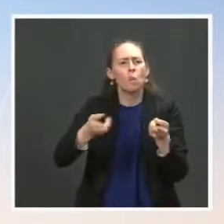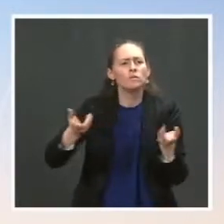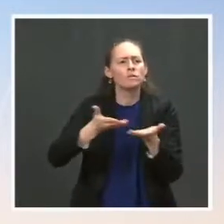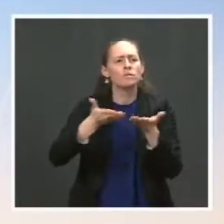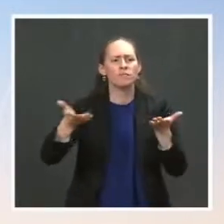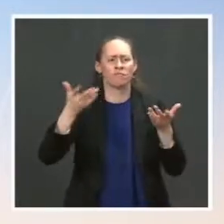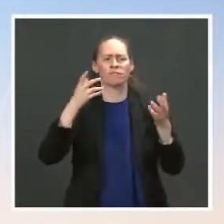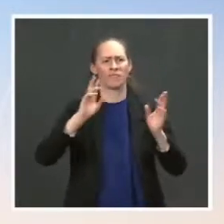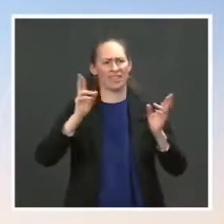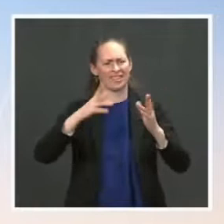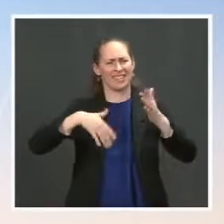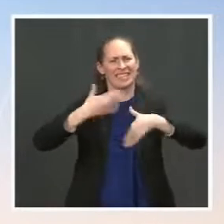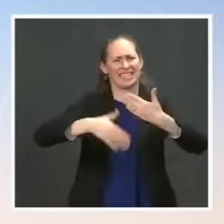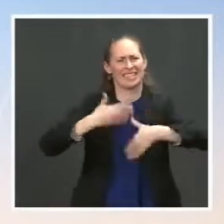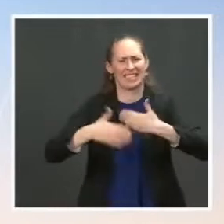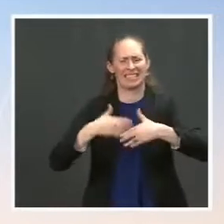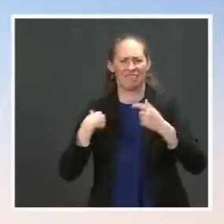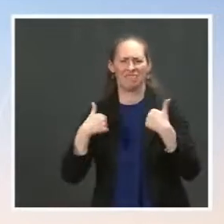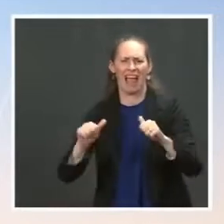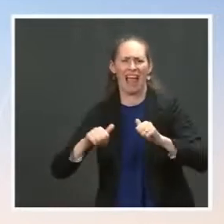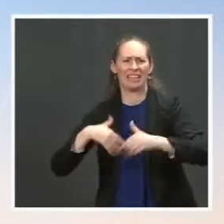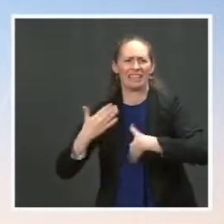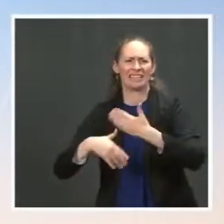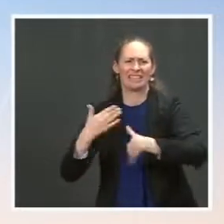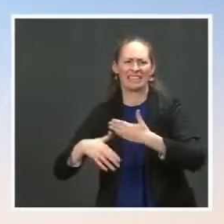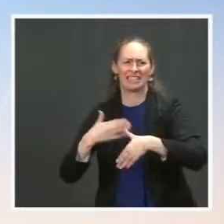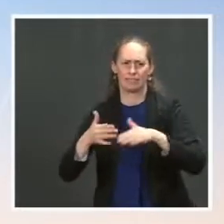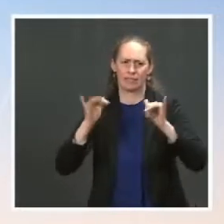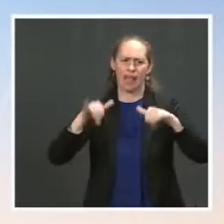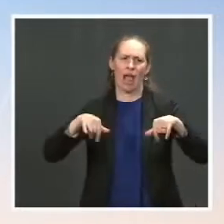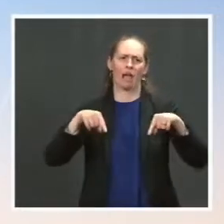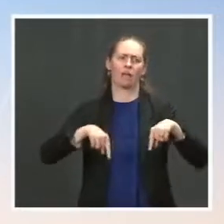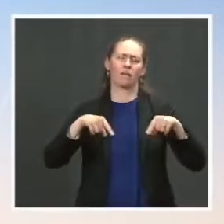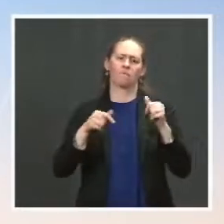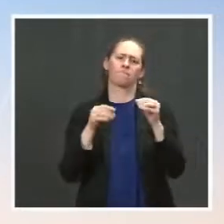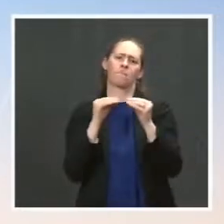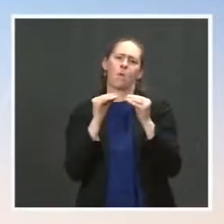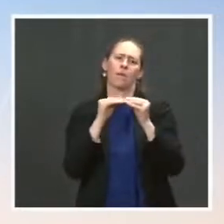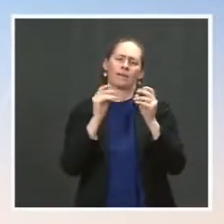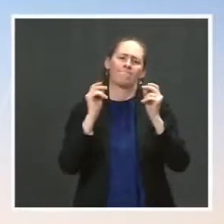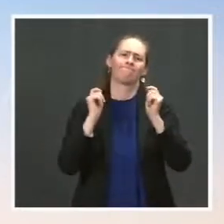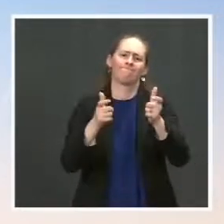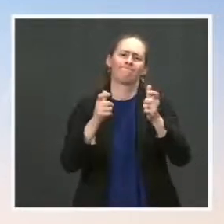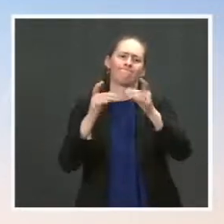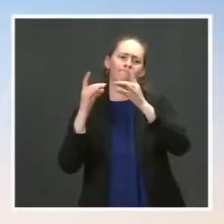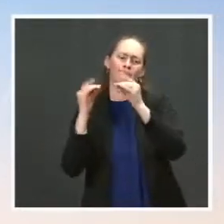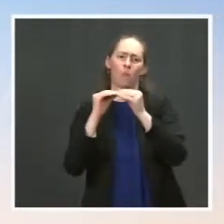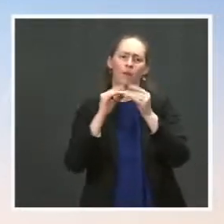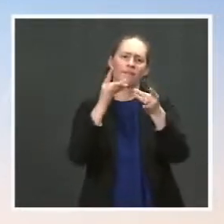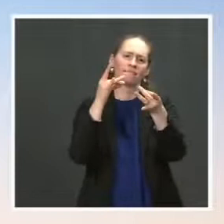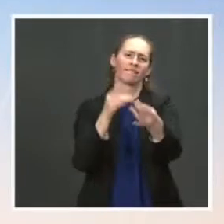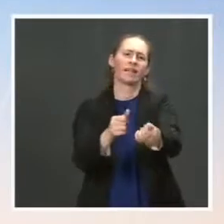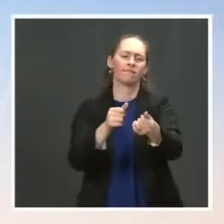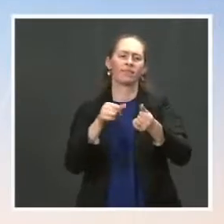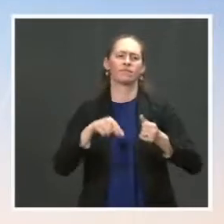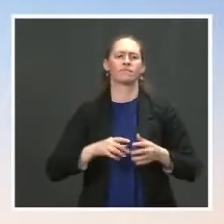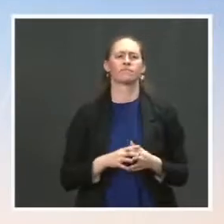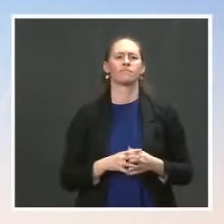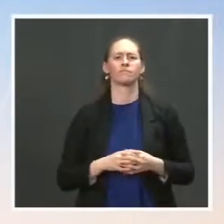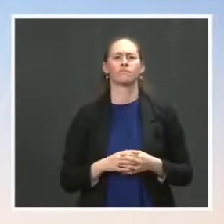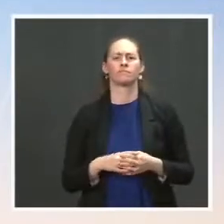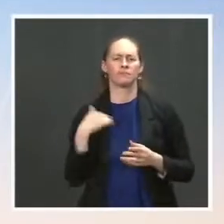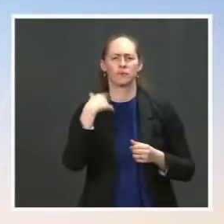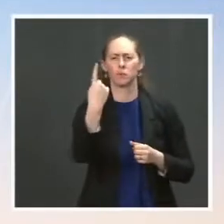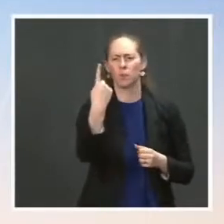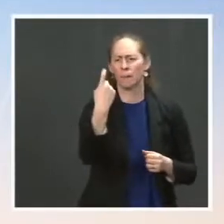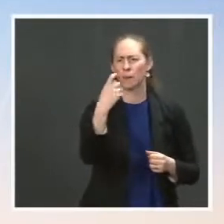And those are the steps we feel that are most effective from a policy standpoint at this point. Thank you. And then just one more question on Amazon. The president supports